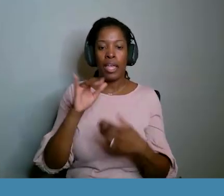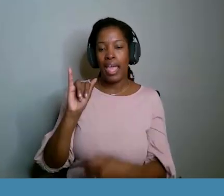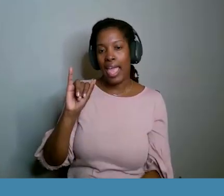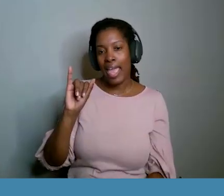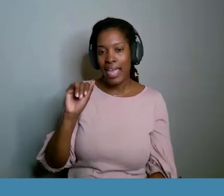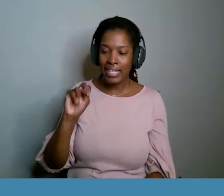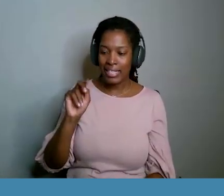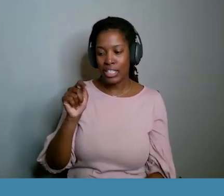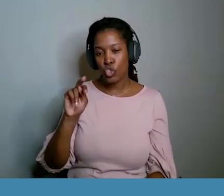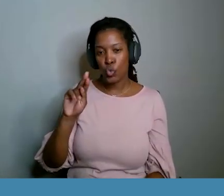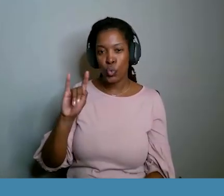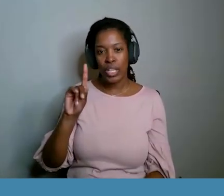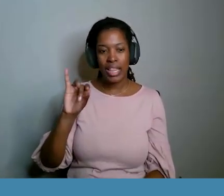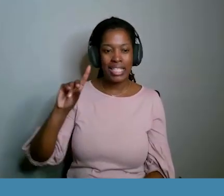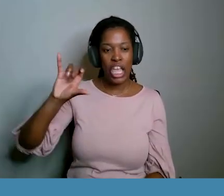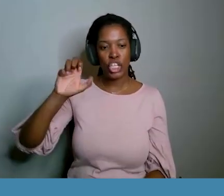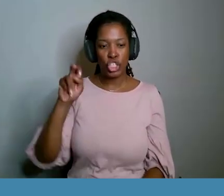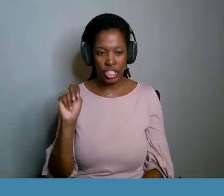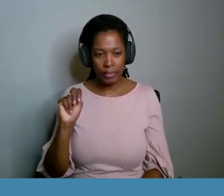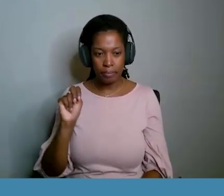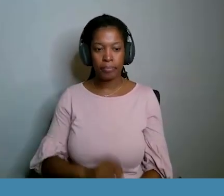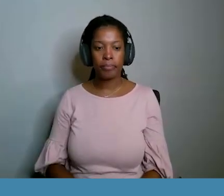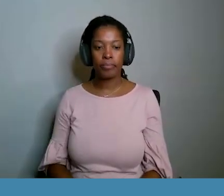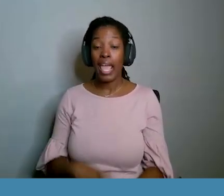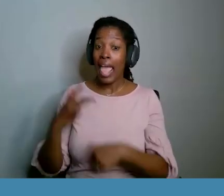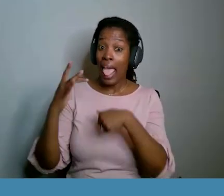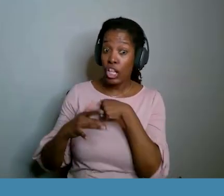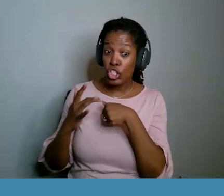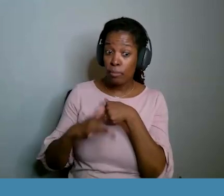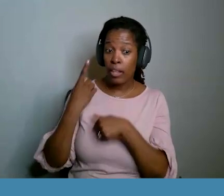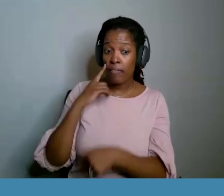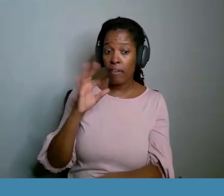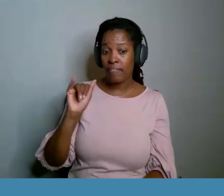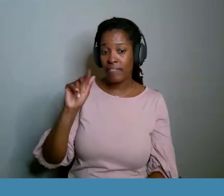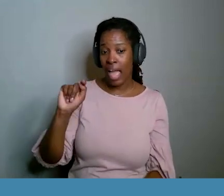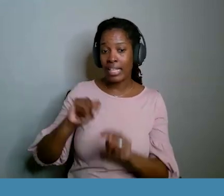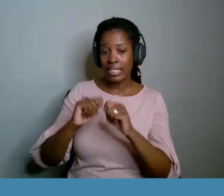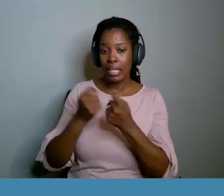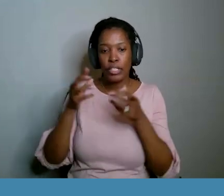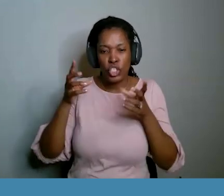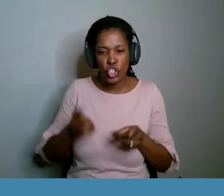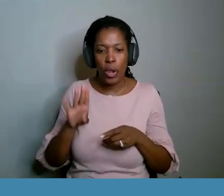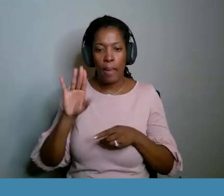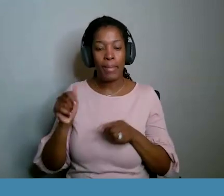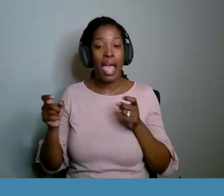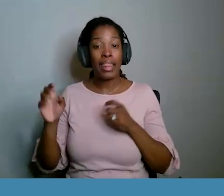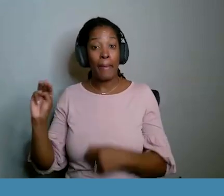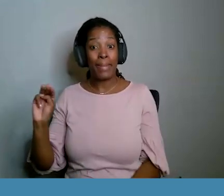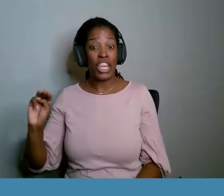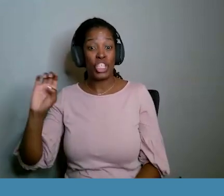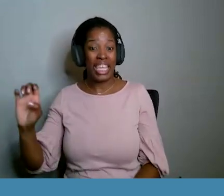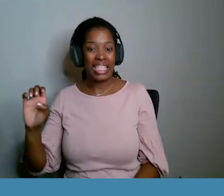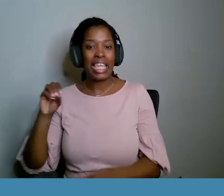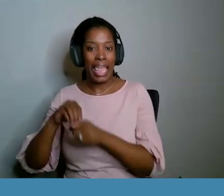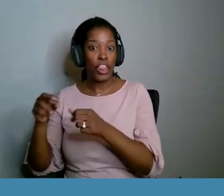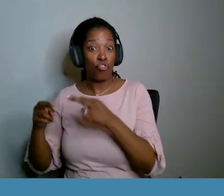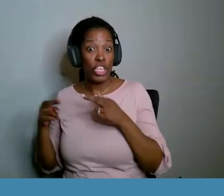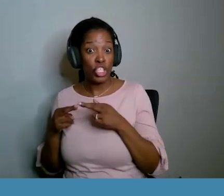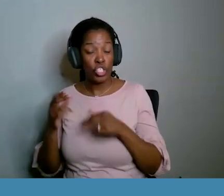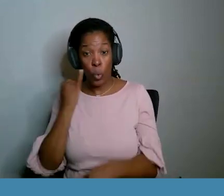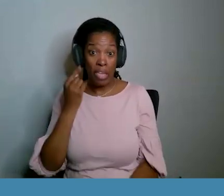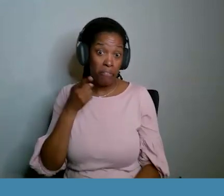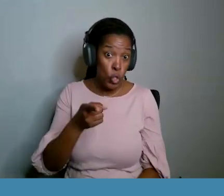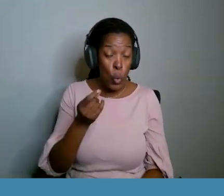is determined by the managing entity in the region. So if you are interested in seeing if you or a loved one is eligible for FACT